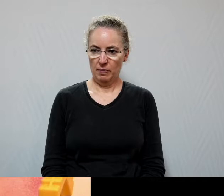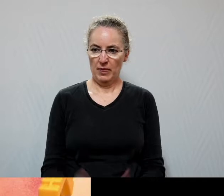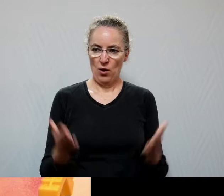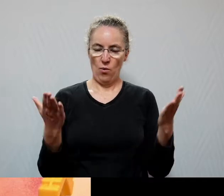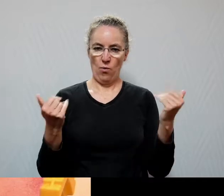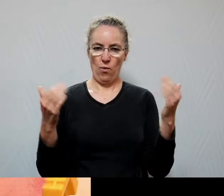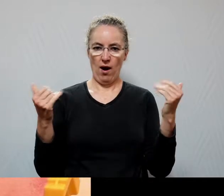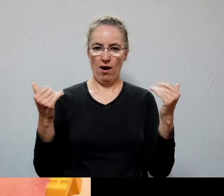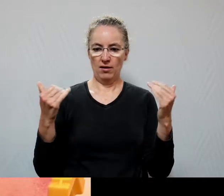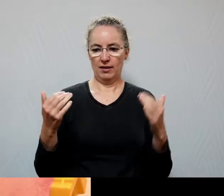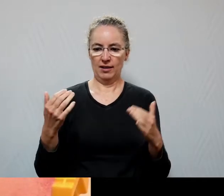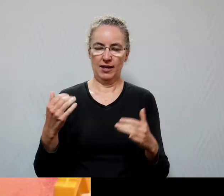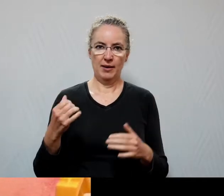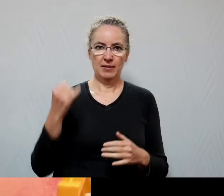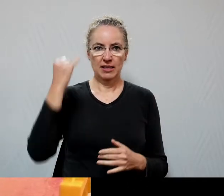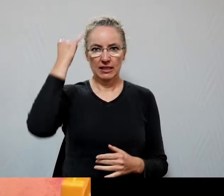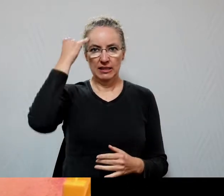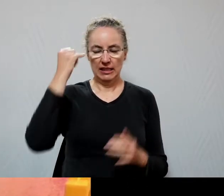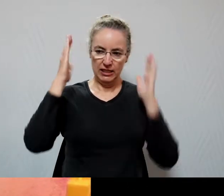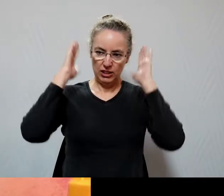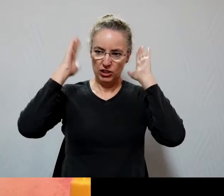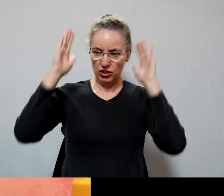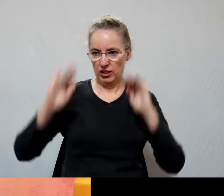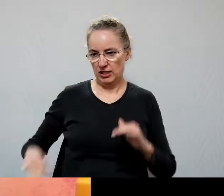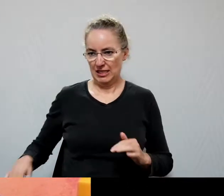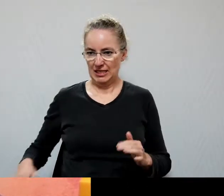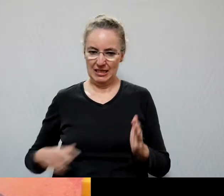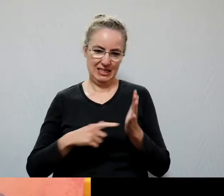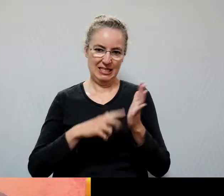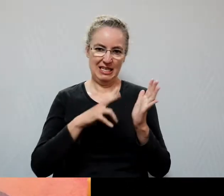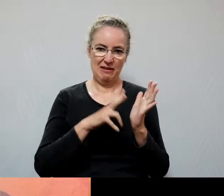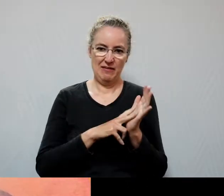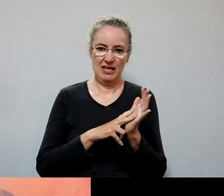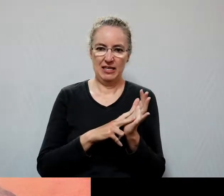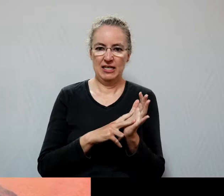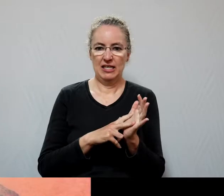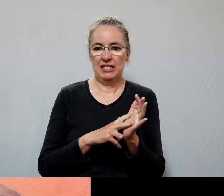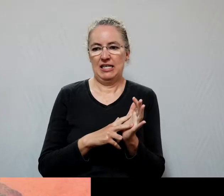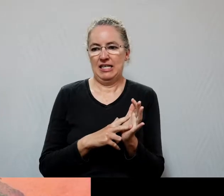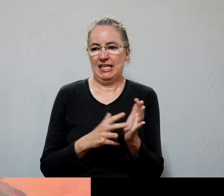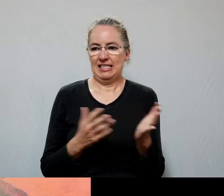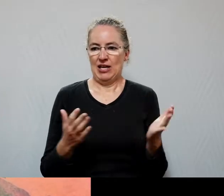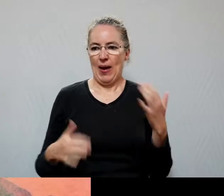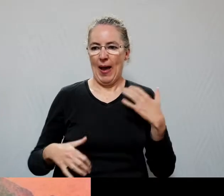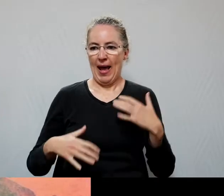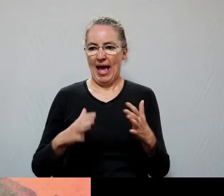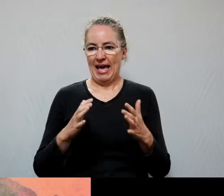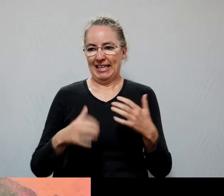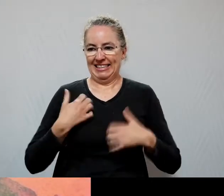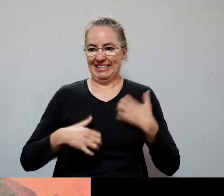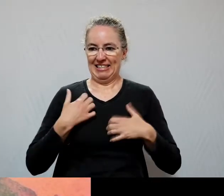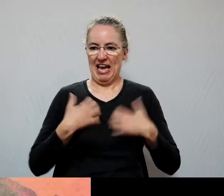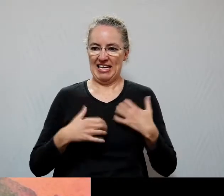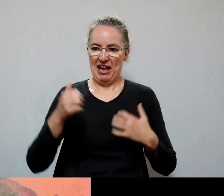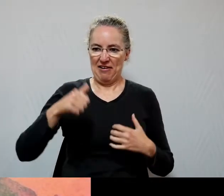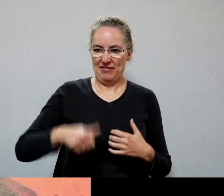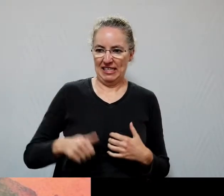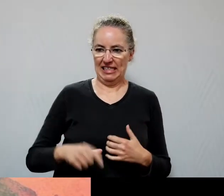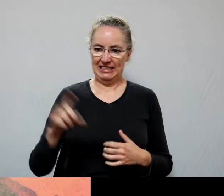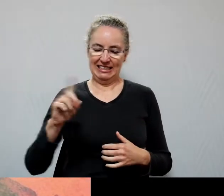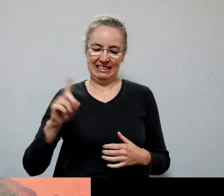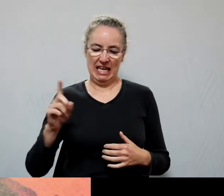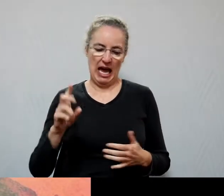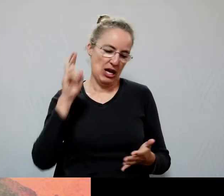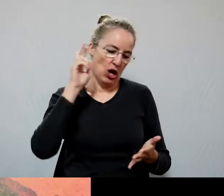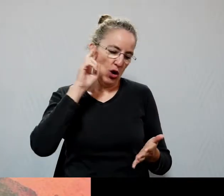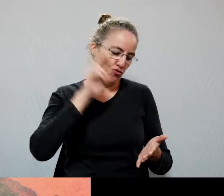Welcome to INKids TV. I'm so excited to have you here with us today. Who's ready to sing some songs, read a